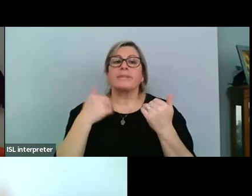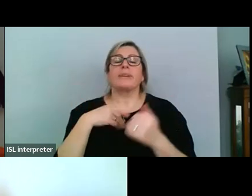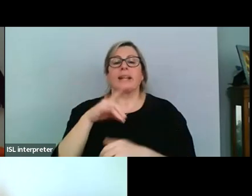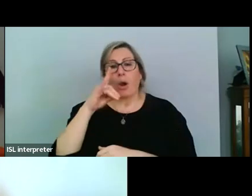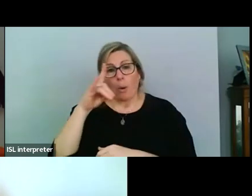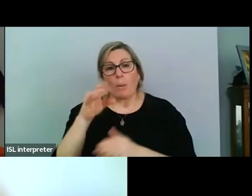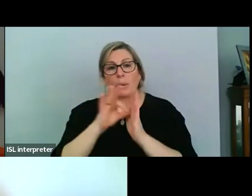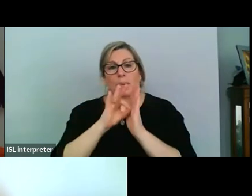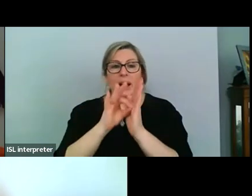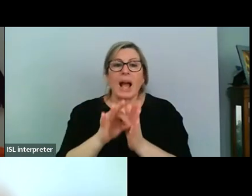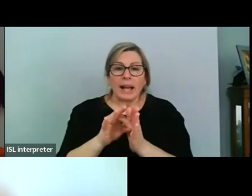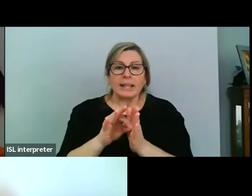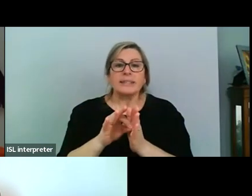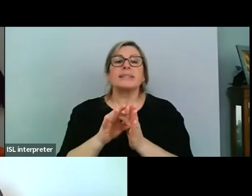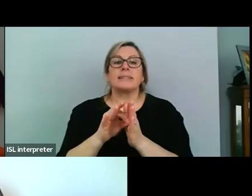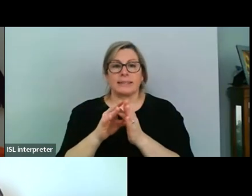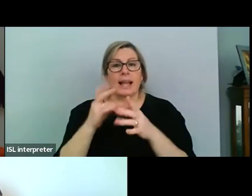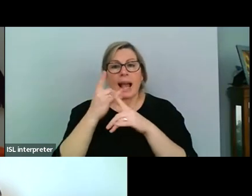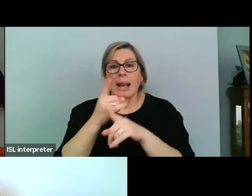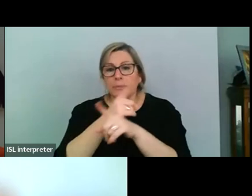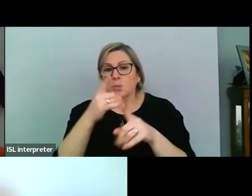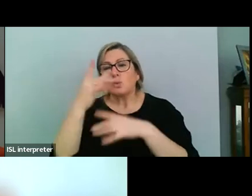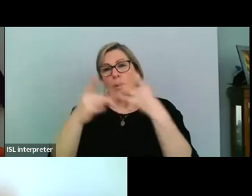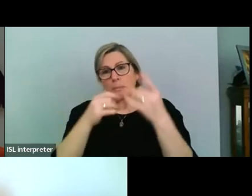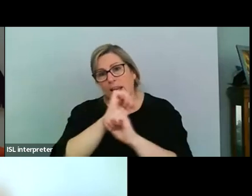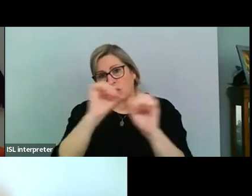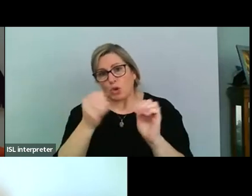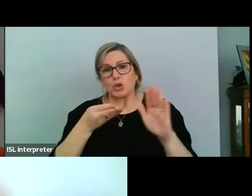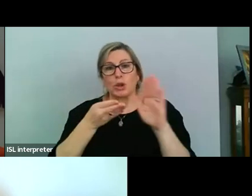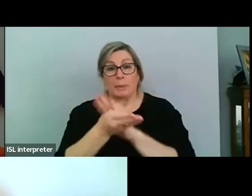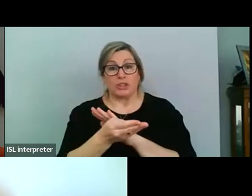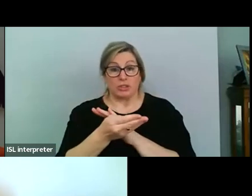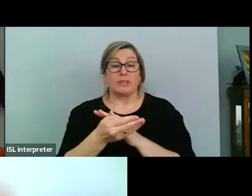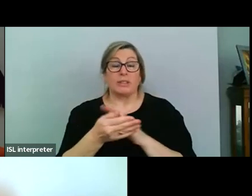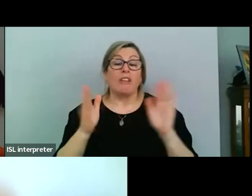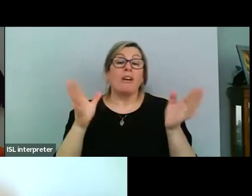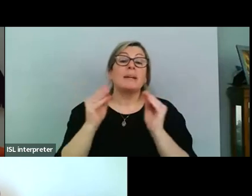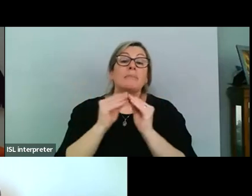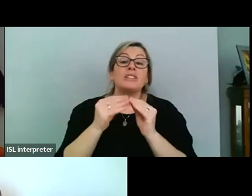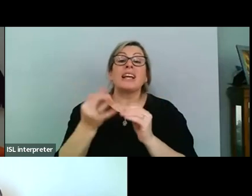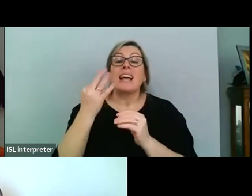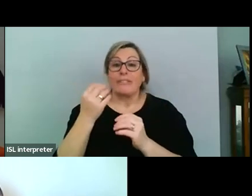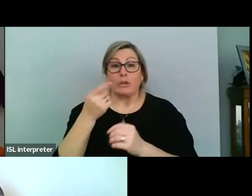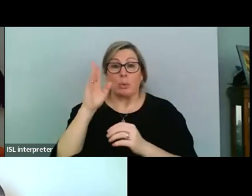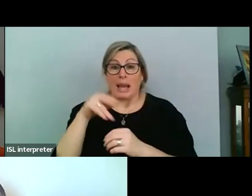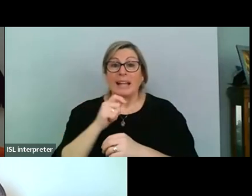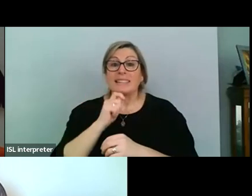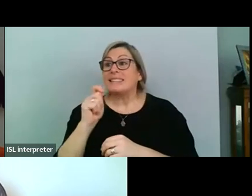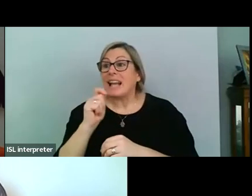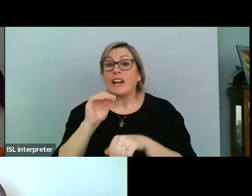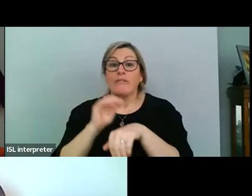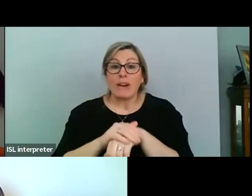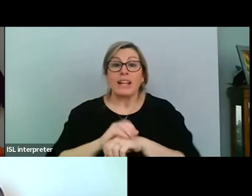that the guide helps you to make your submission. Like I said, if everybody could let people know, share on social